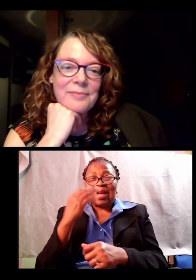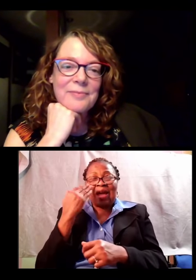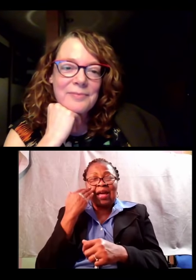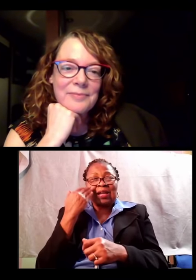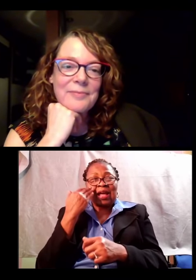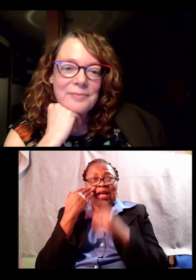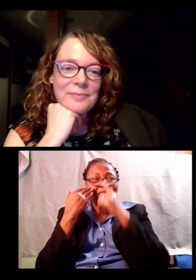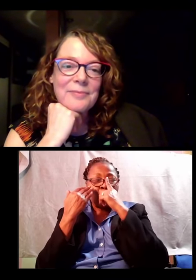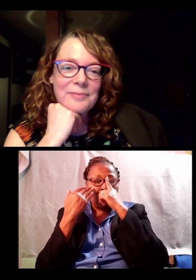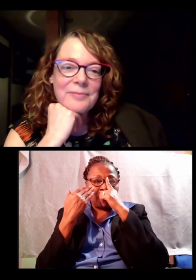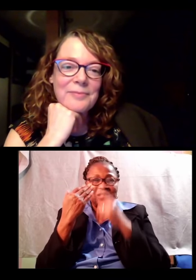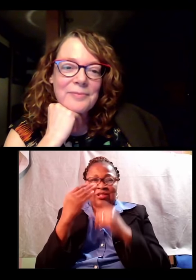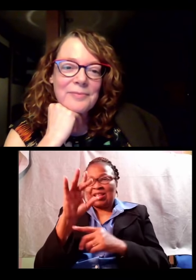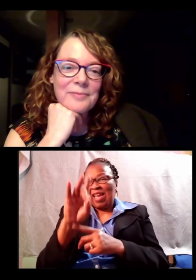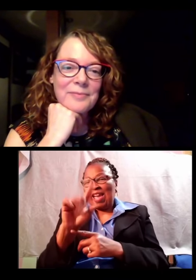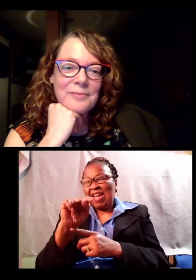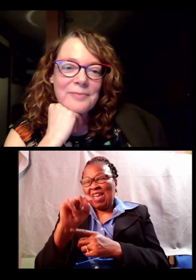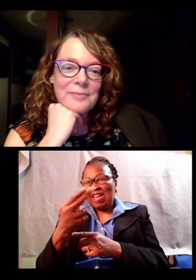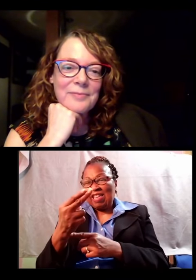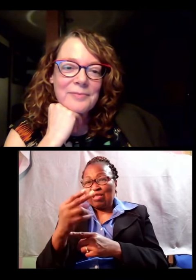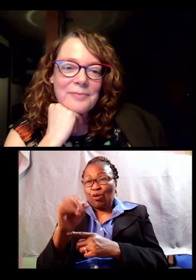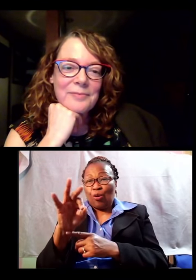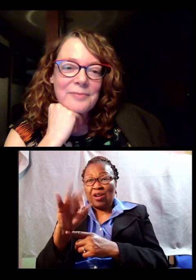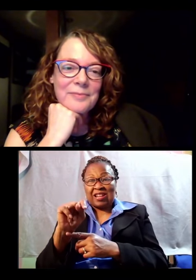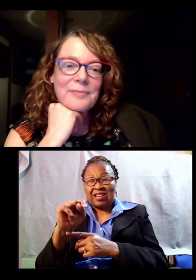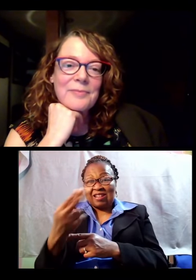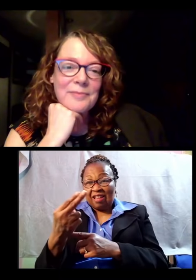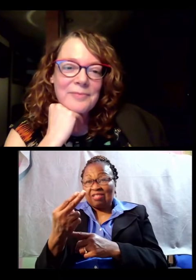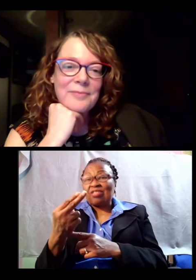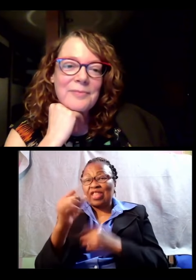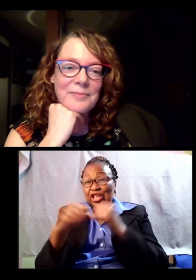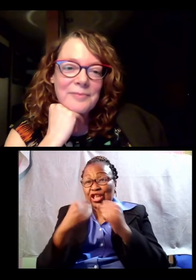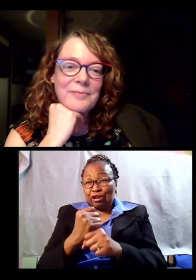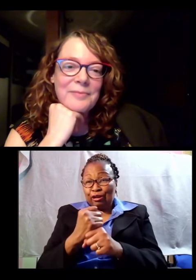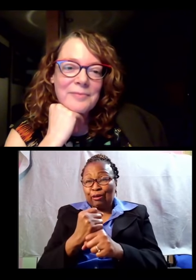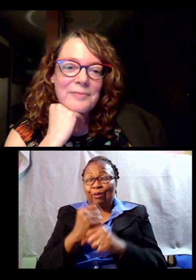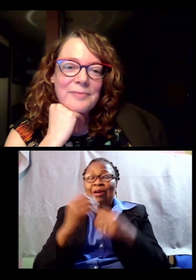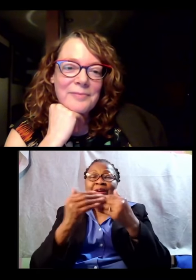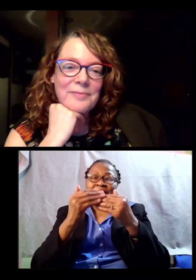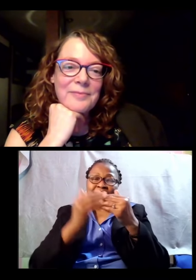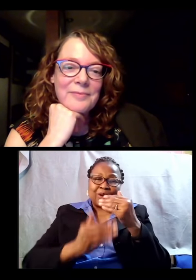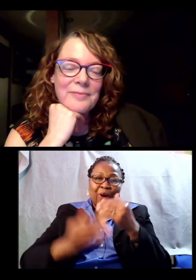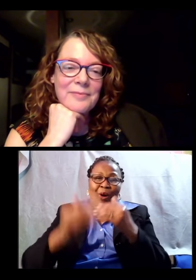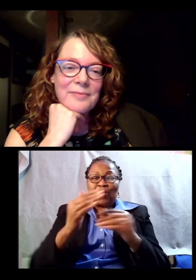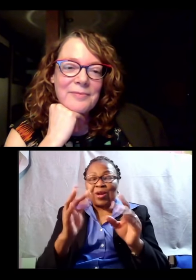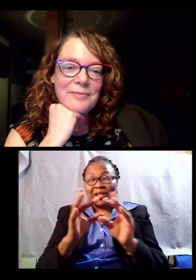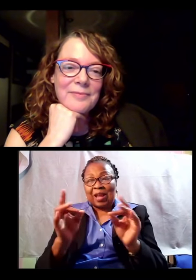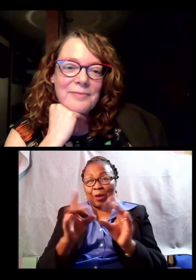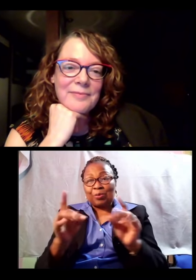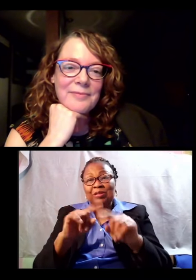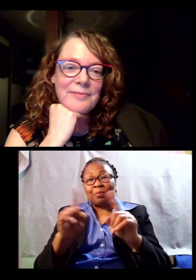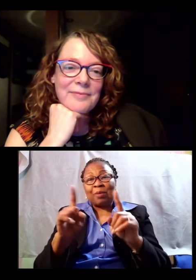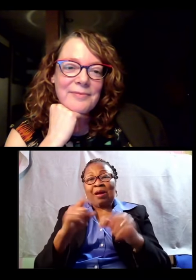8th or 9th season. So it has an ongoing narrative, but it also makes it interesting for you to do your